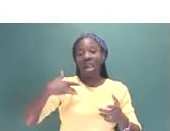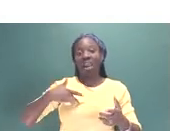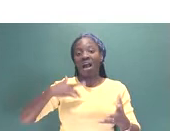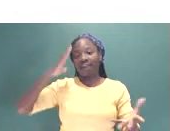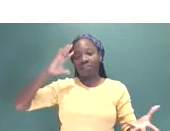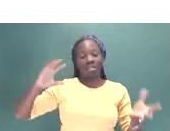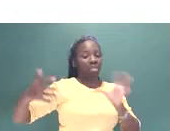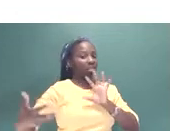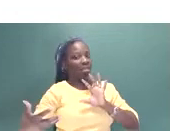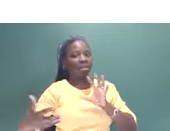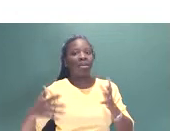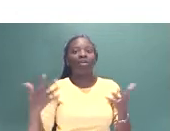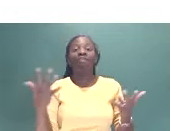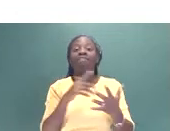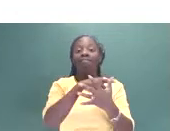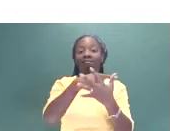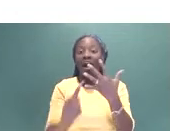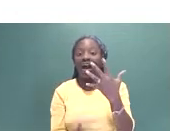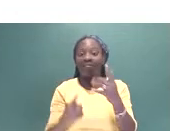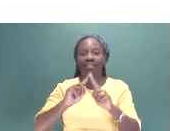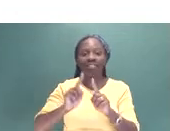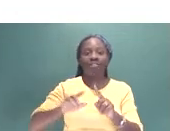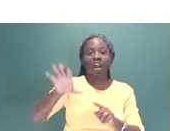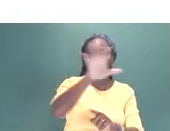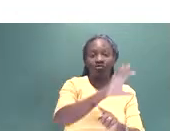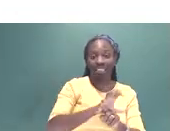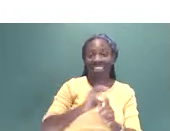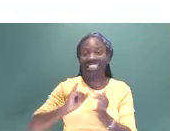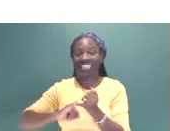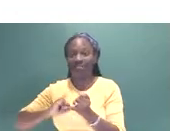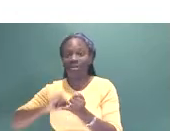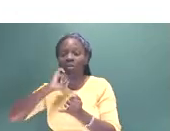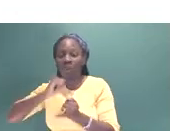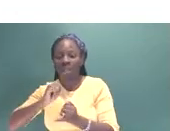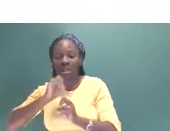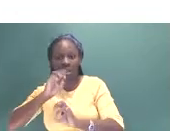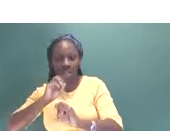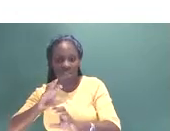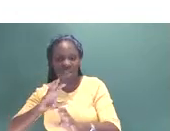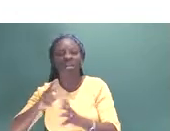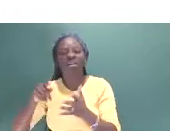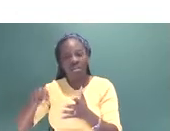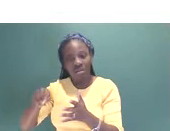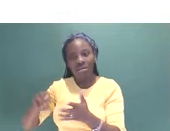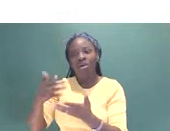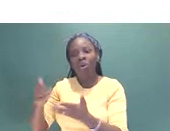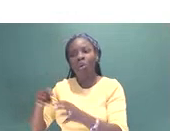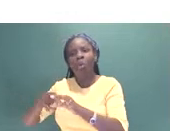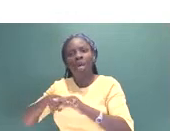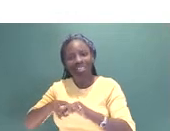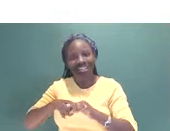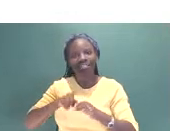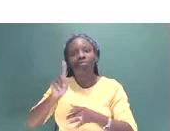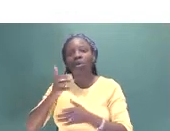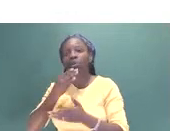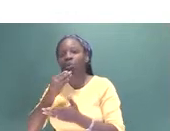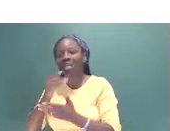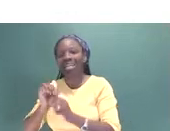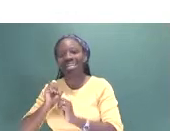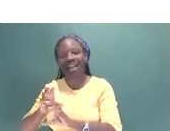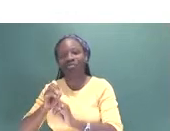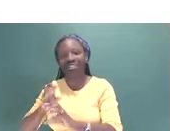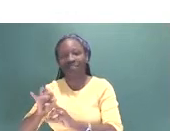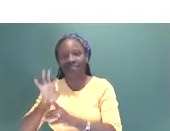in 5 countries, and Stephen will talk about that one. That was a qualitative piece of work using narrative interviews. Then we're going to talk about